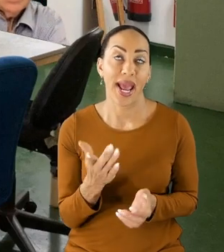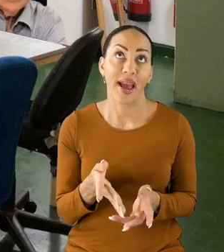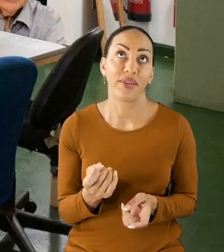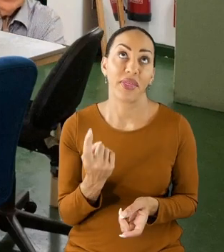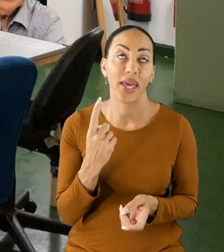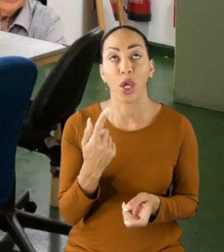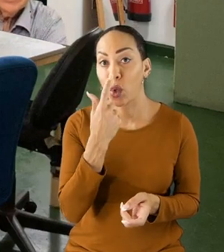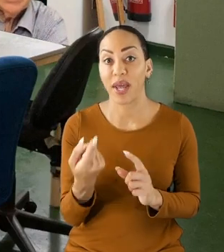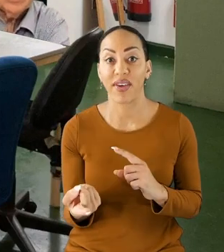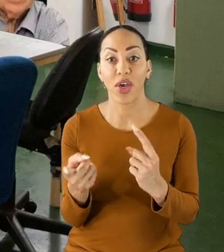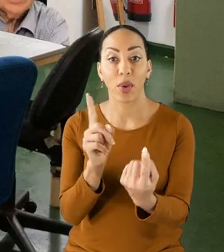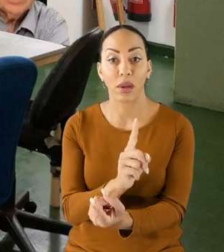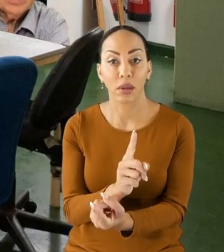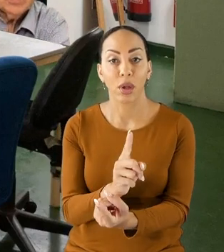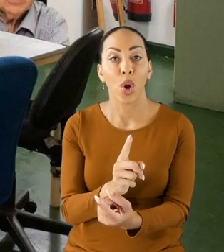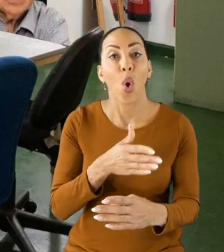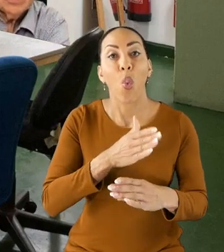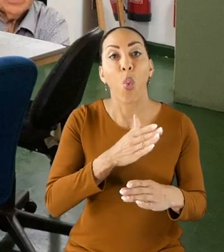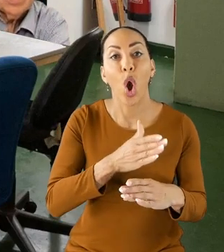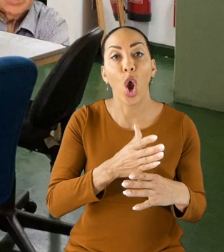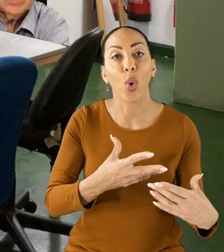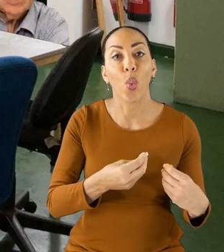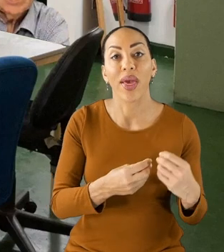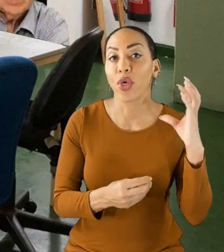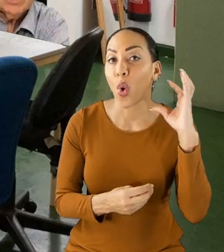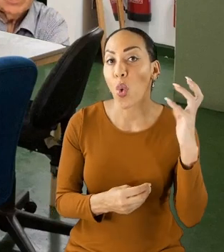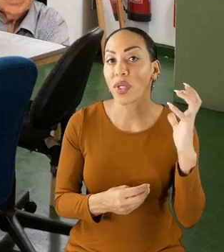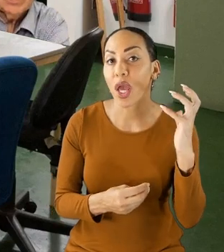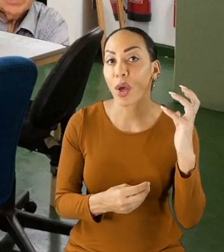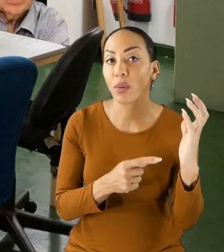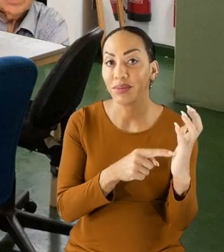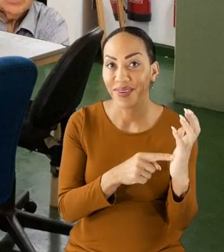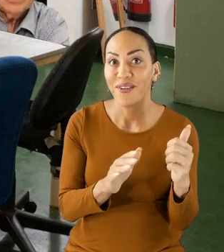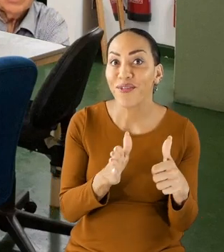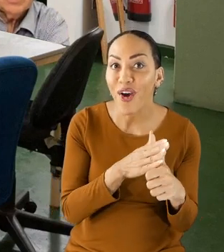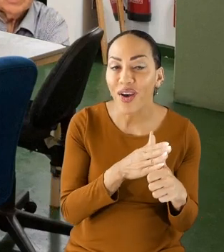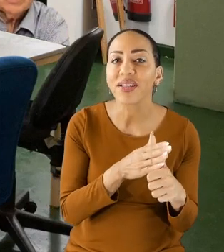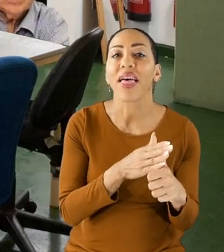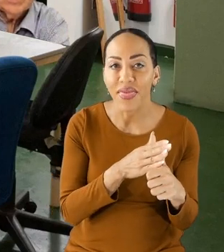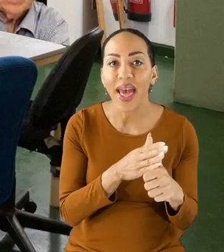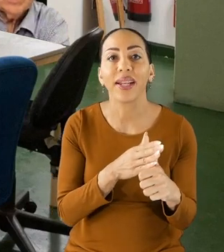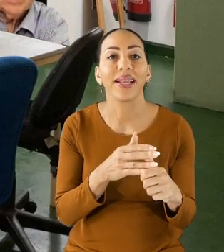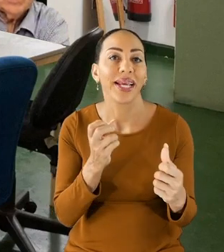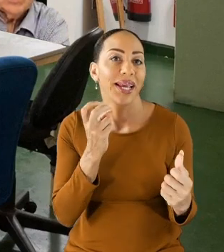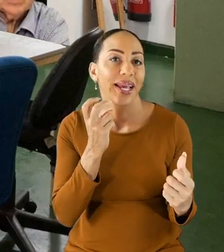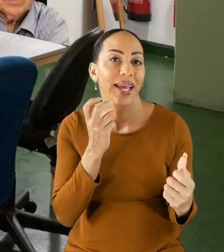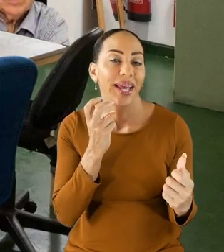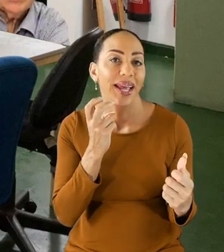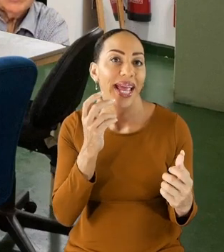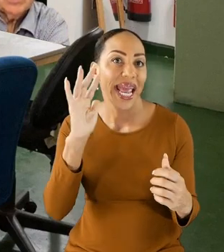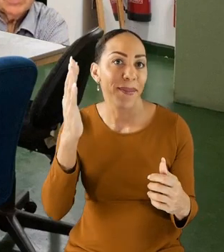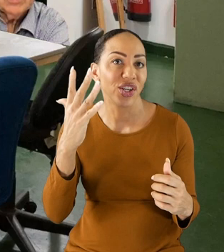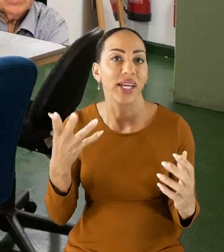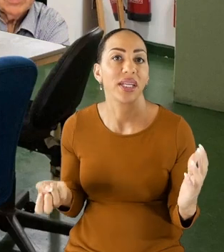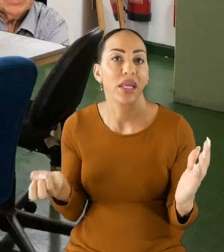what, maybe it could work another way around. We work with audio and think, well, what are the images we need to provide, you know, as well?